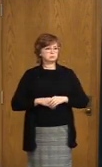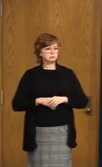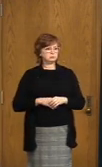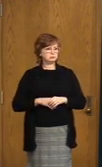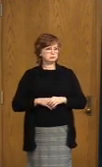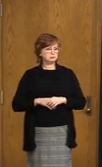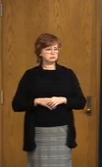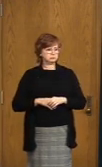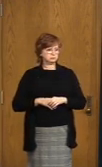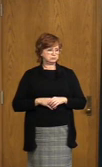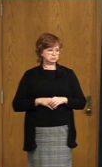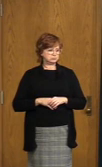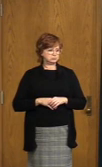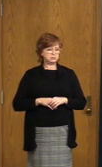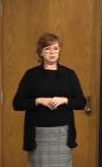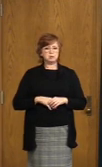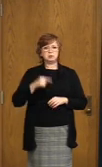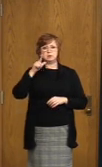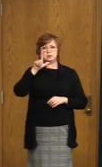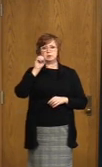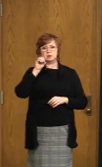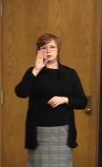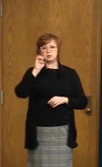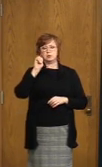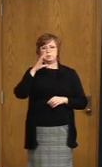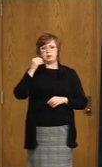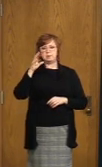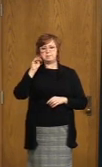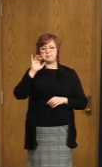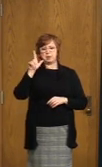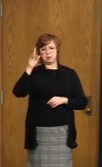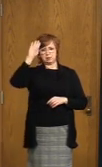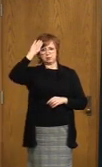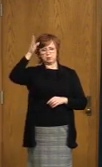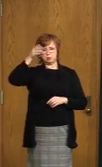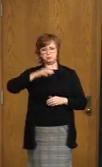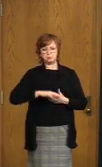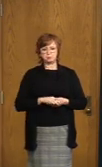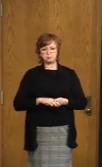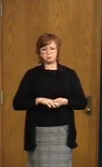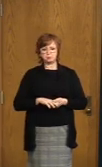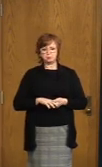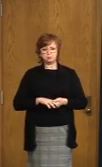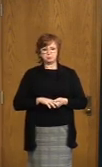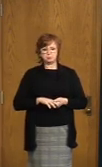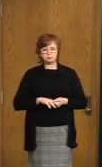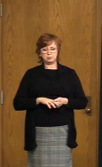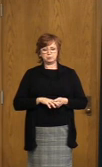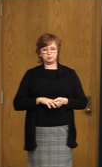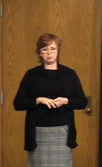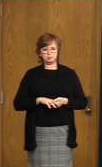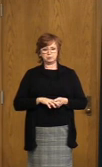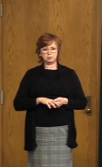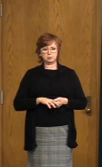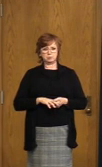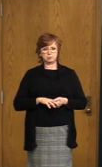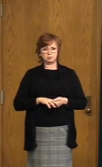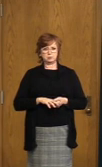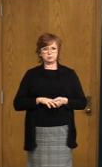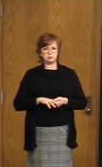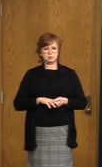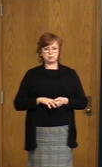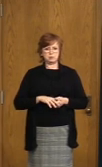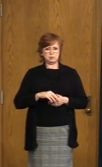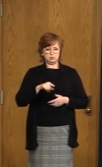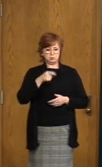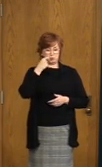have Kelly Kreiderman with Globe and Mail. Hi there. Thank you for taking my question. I just want to be clear from the